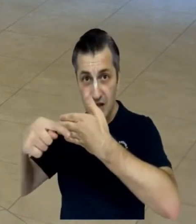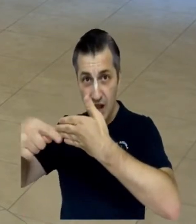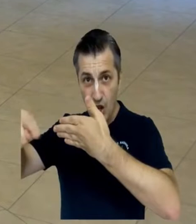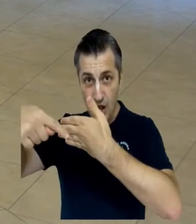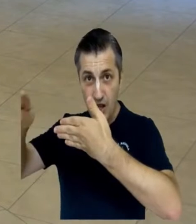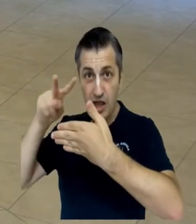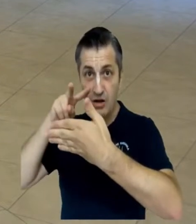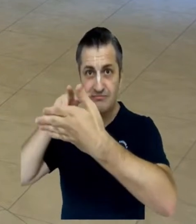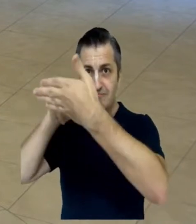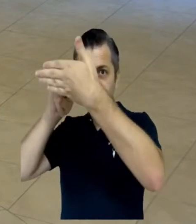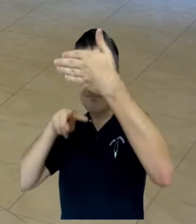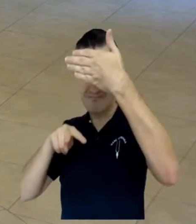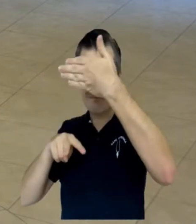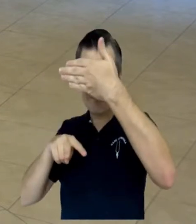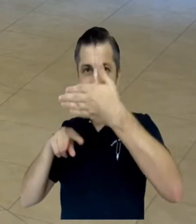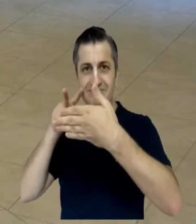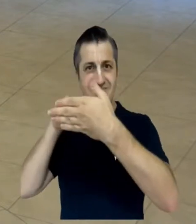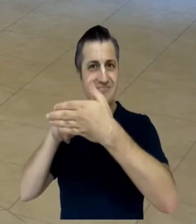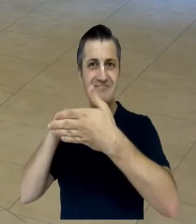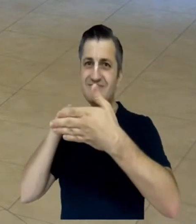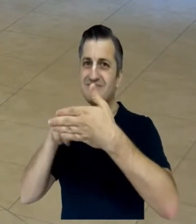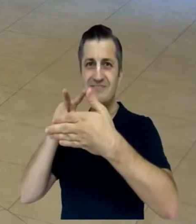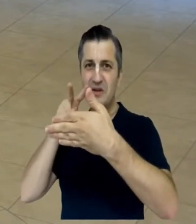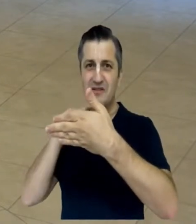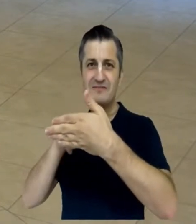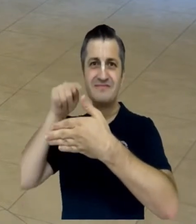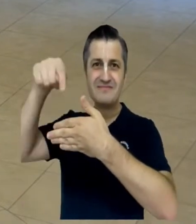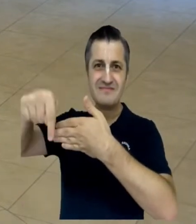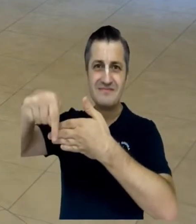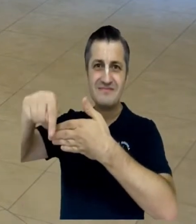Now, you can maybe see through the